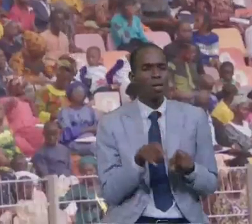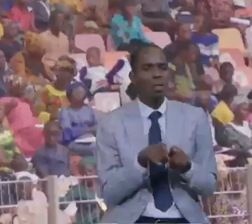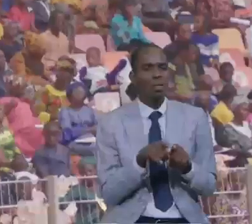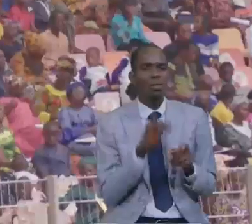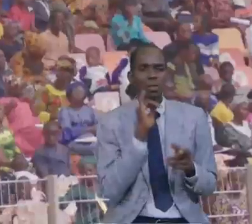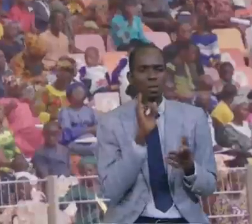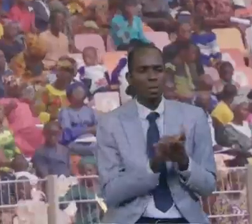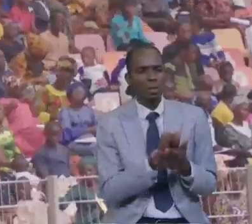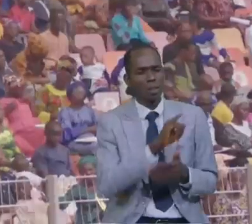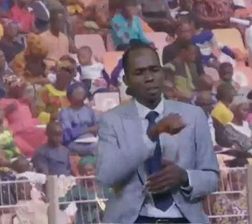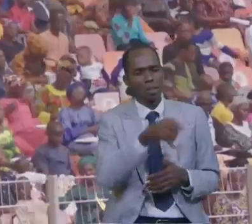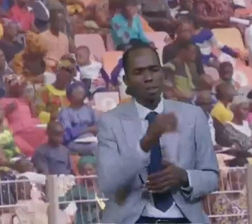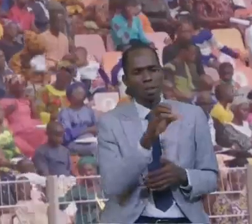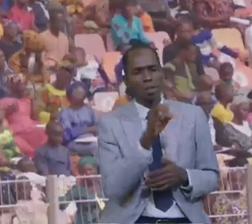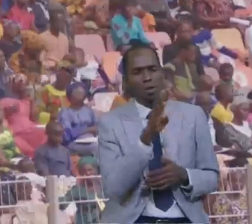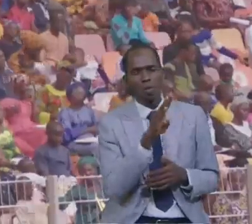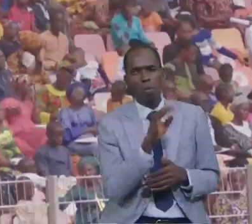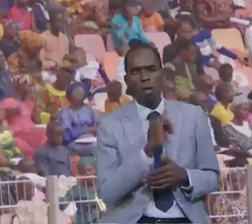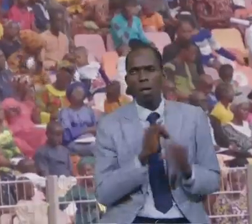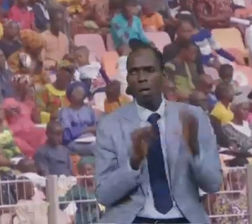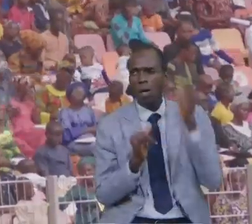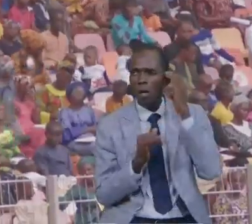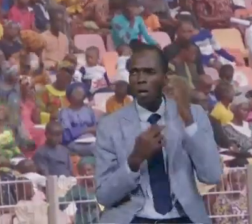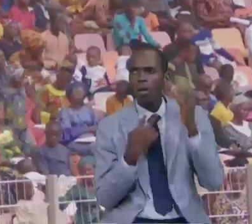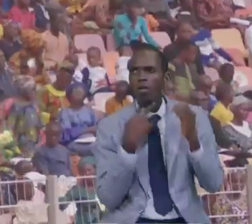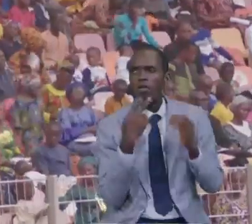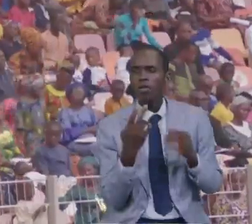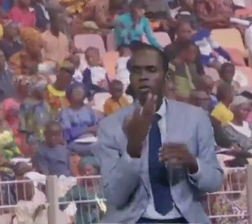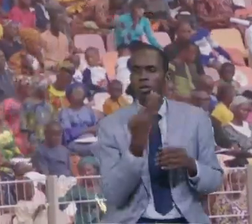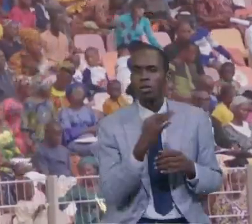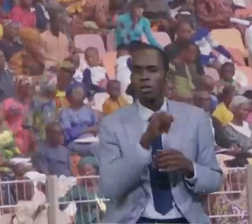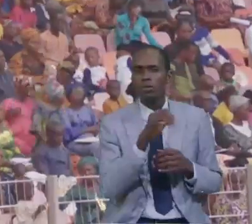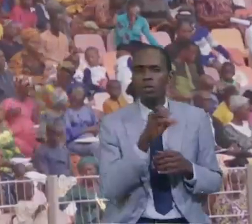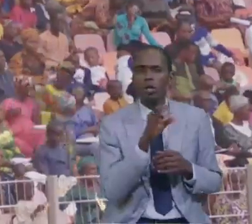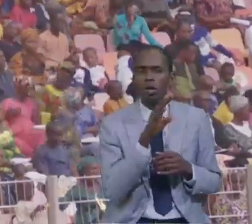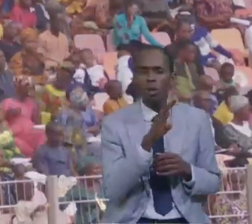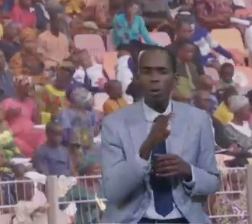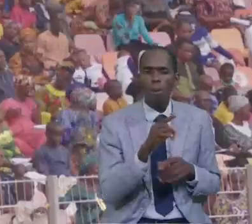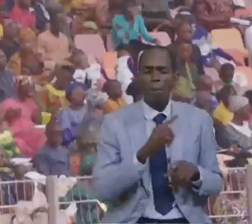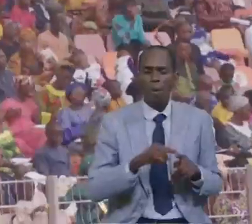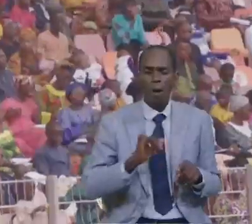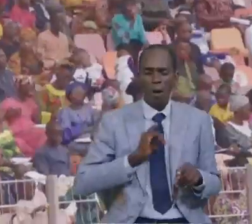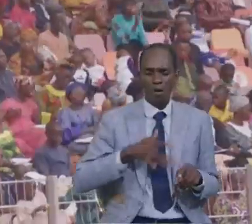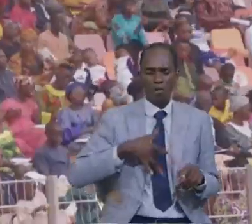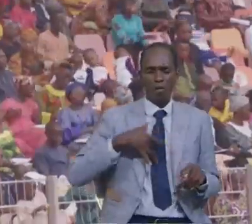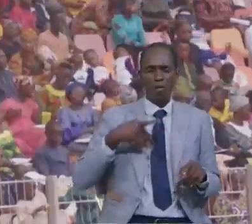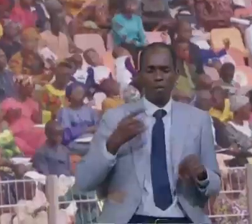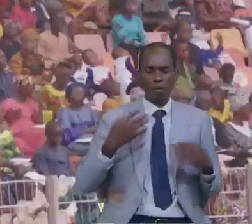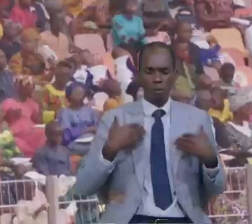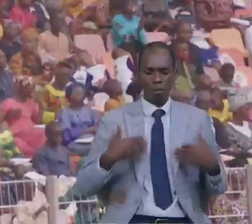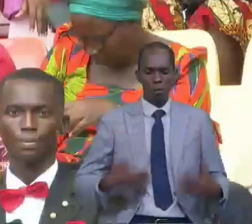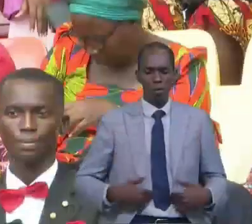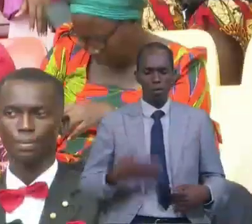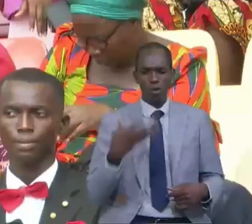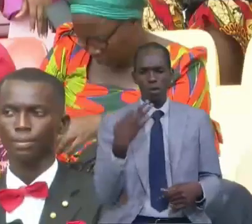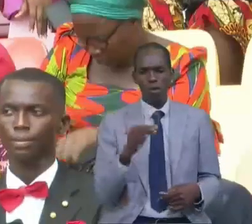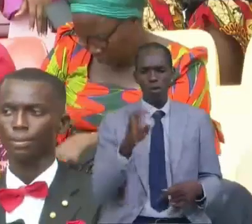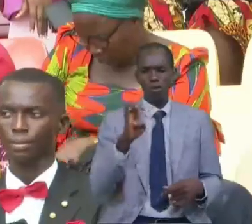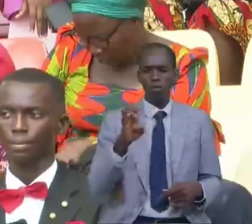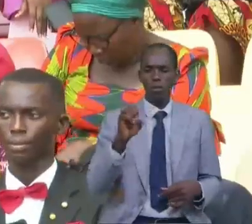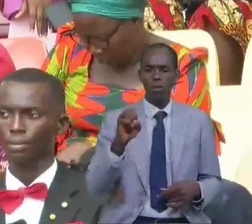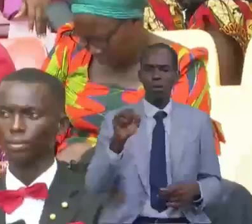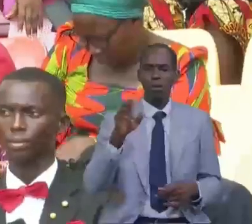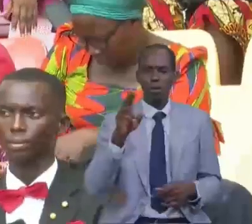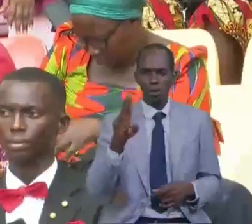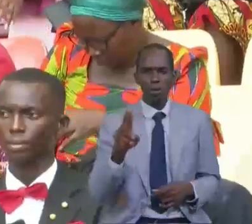of Esau. Be a person that if you are there, you are there. You